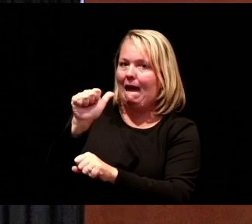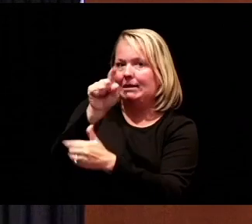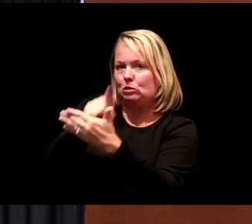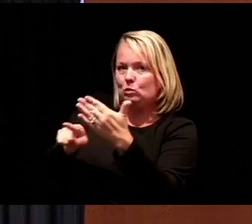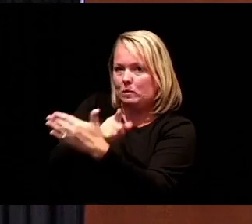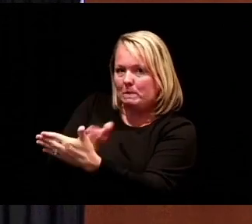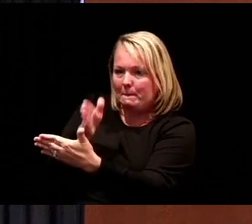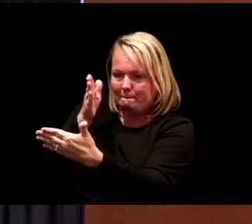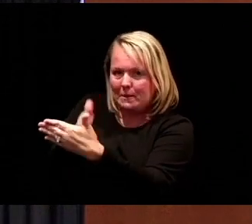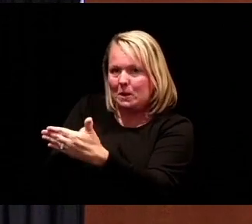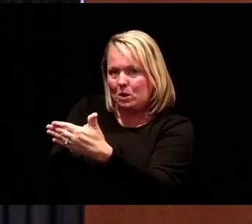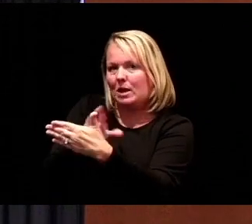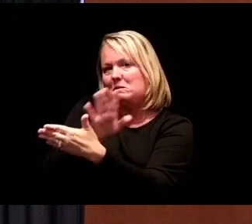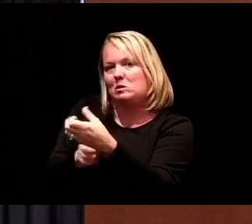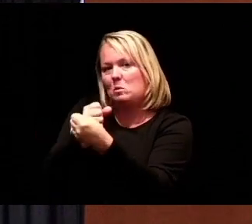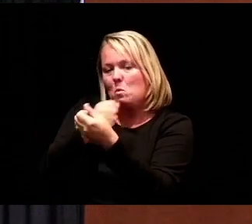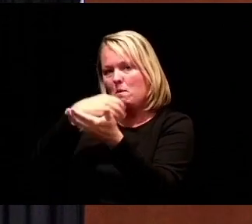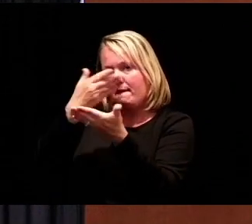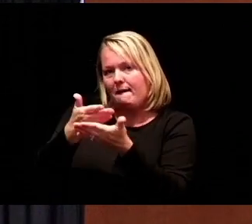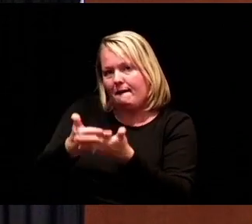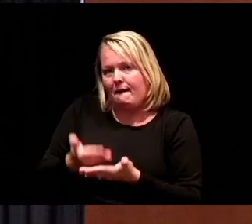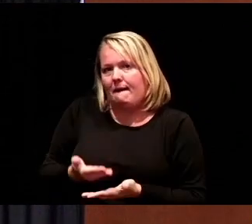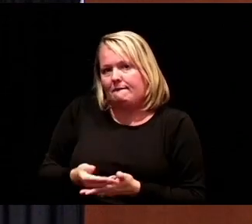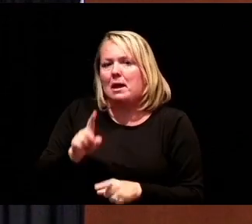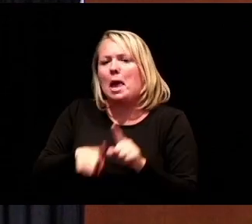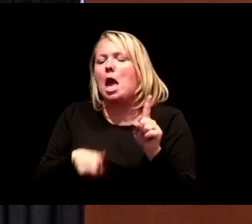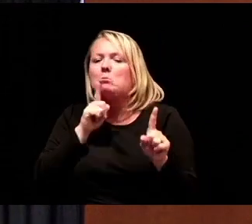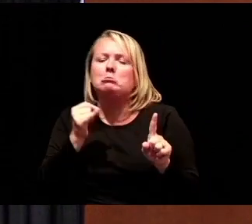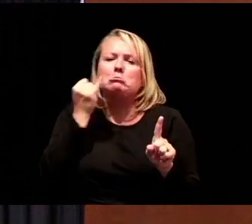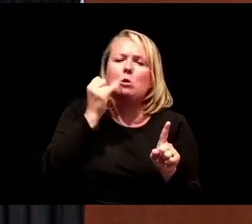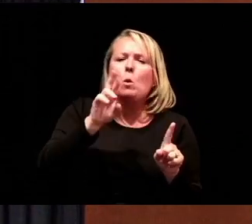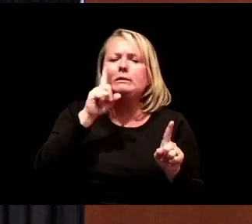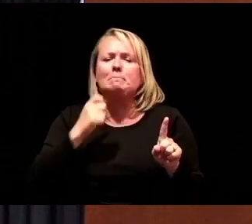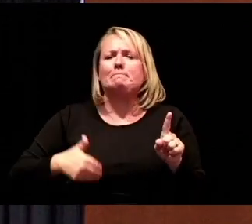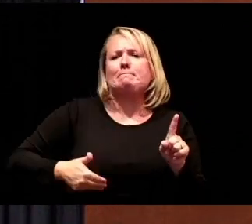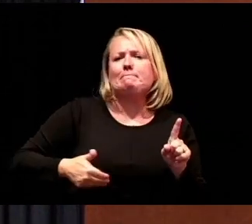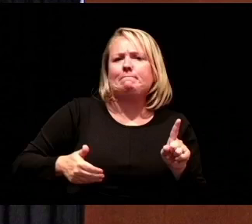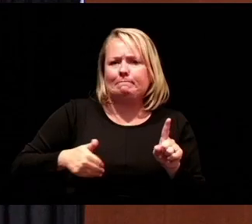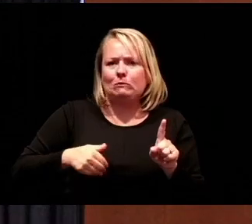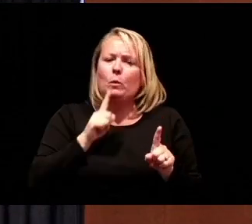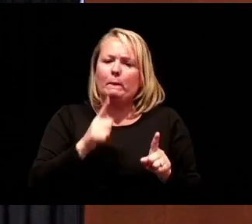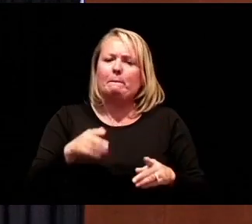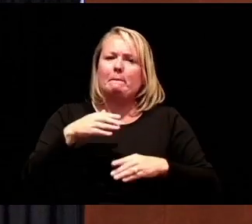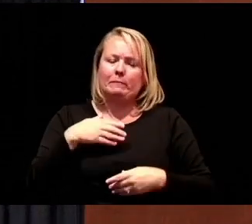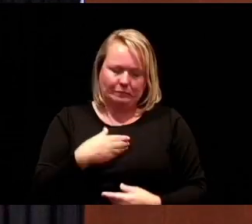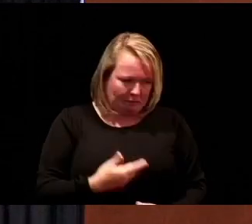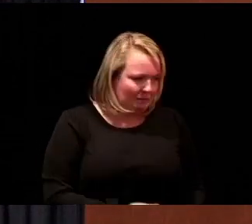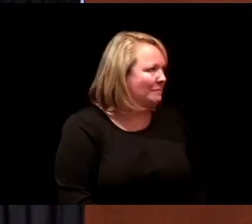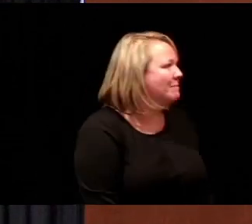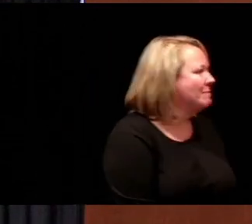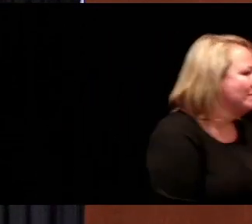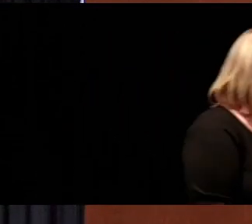is no counterpart in employment. This is unique to housing. I wouldn't mind it in housing or employment, but it's not